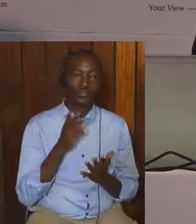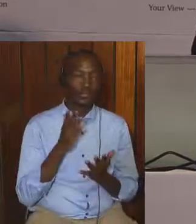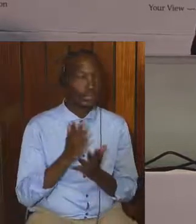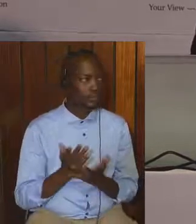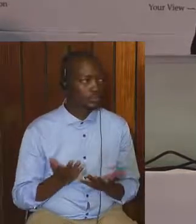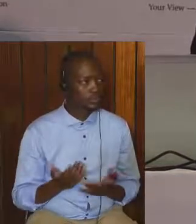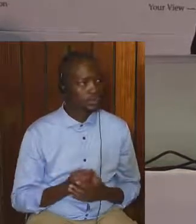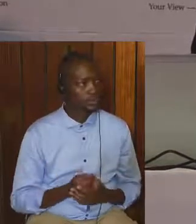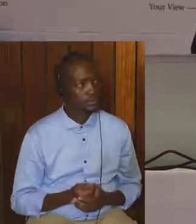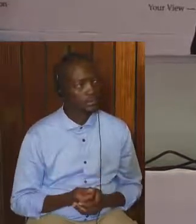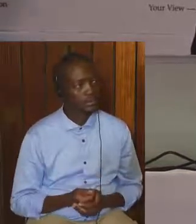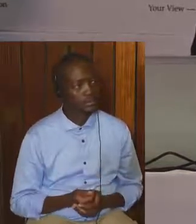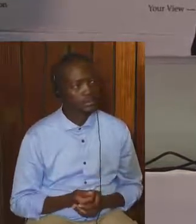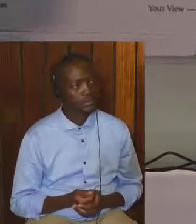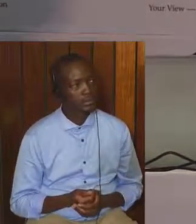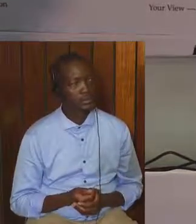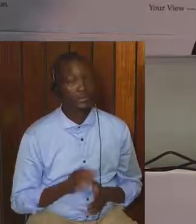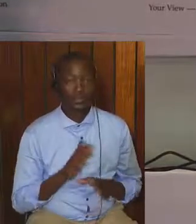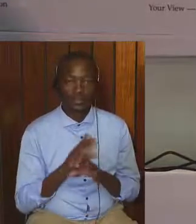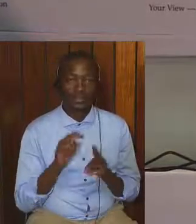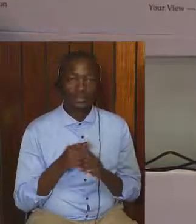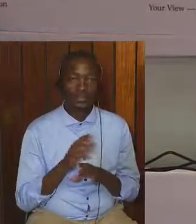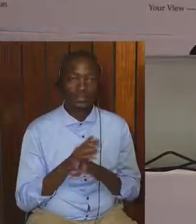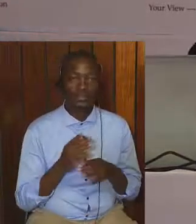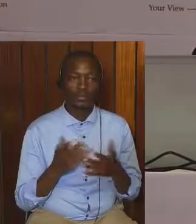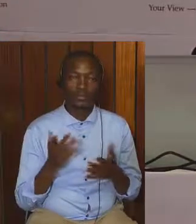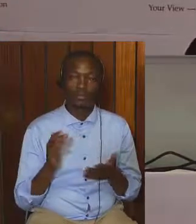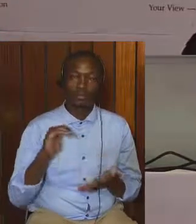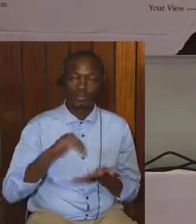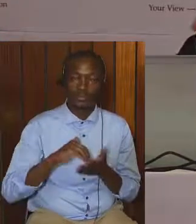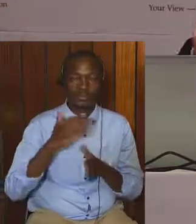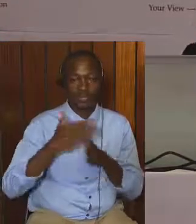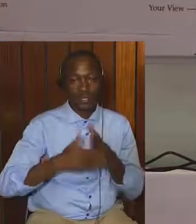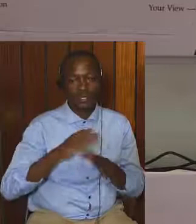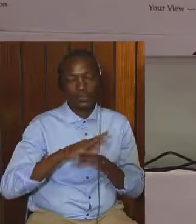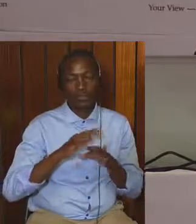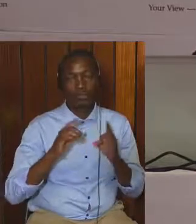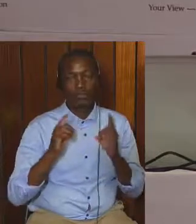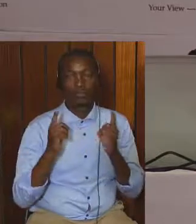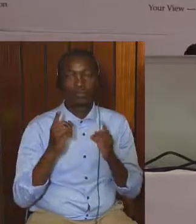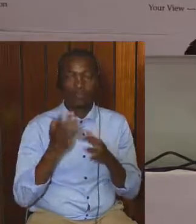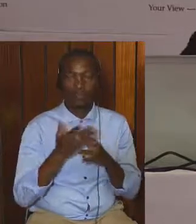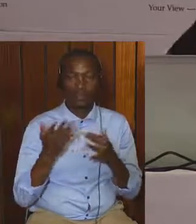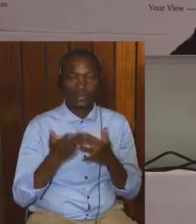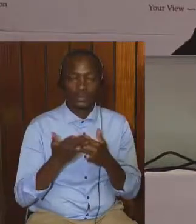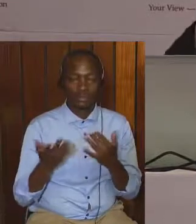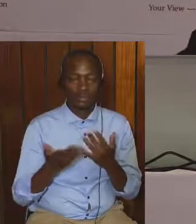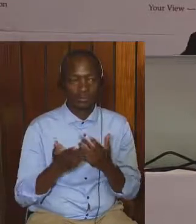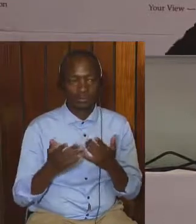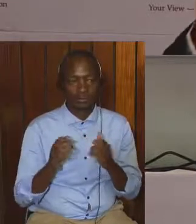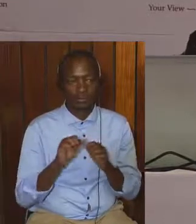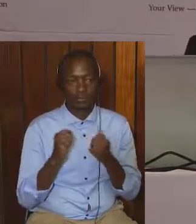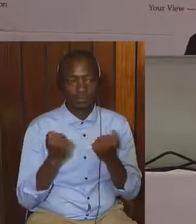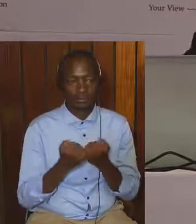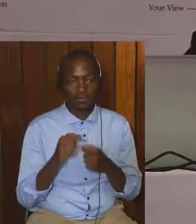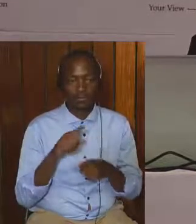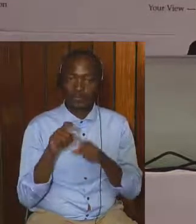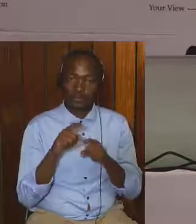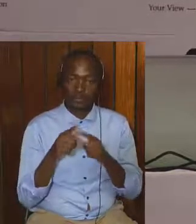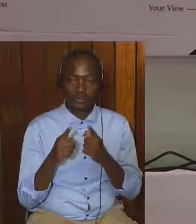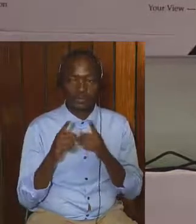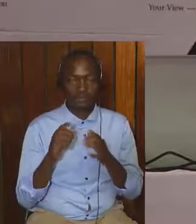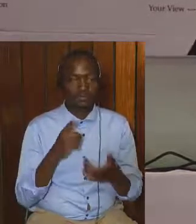assurance. So on that note, that brings to the end of this, in this portfolio committee, the session on questions